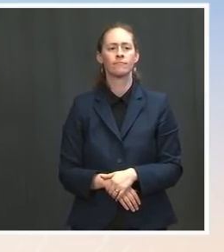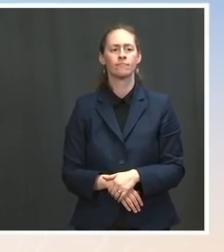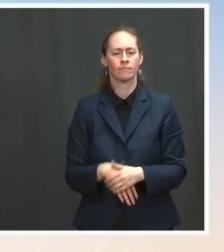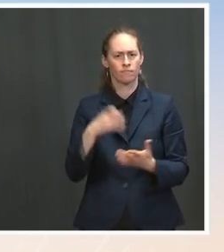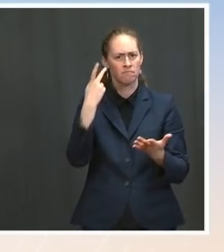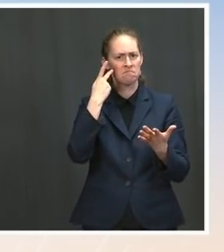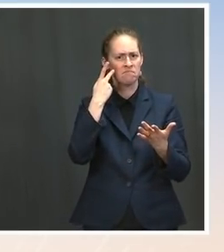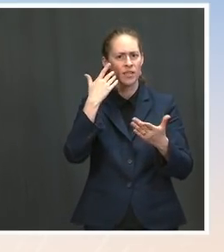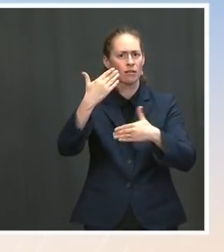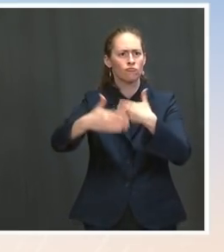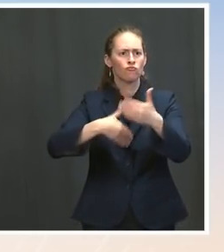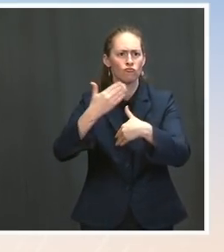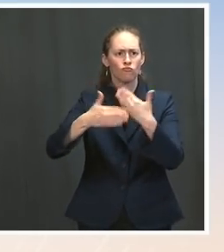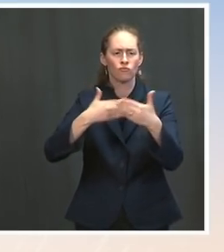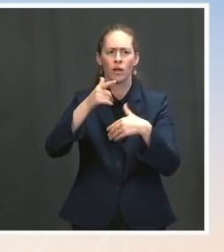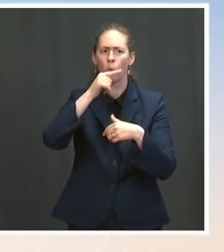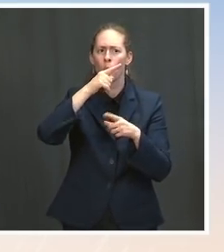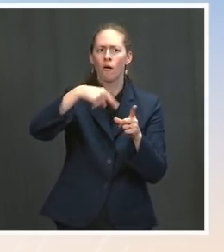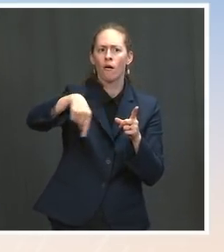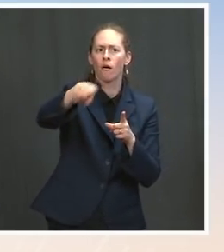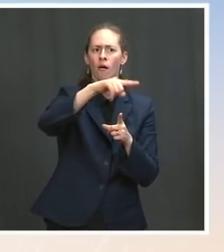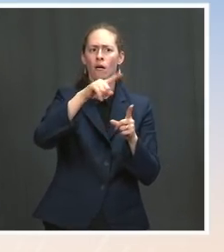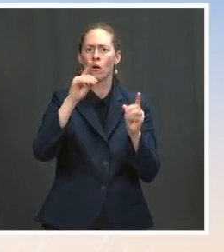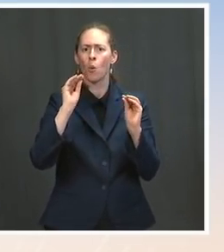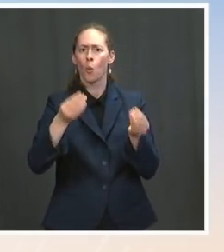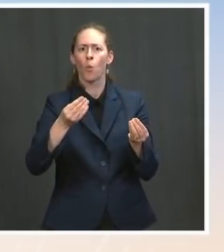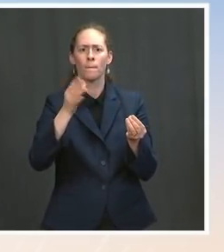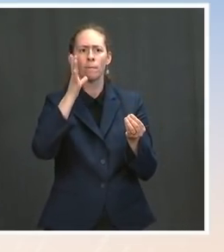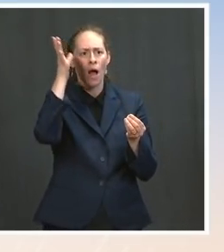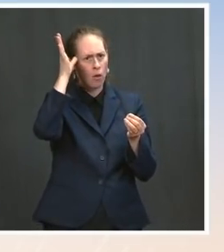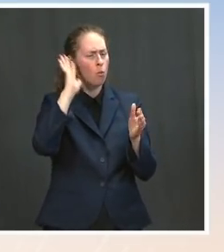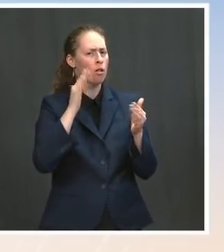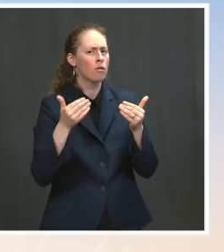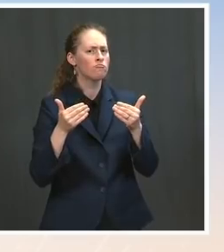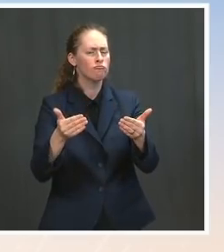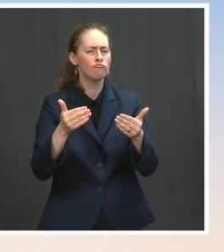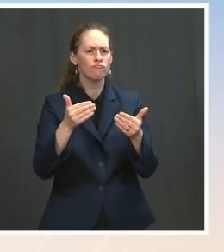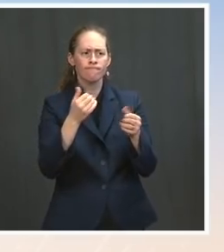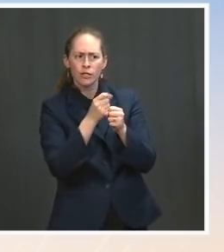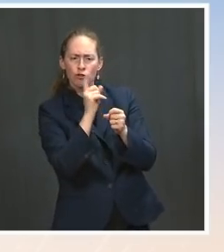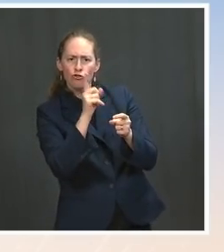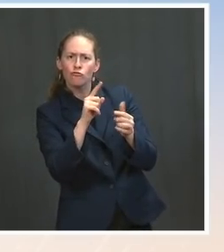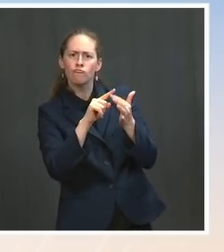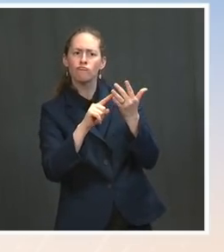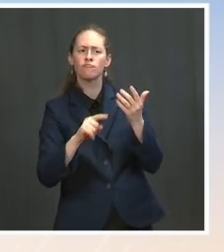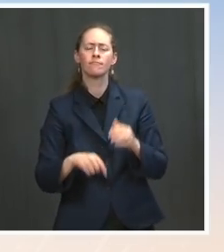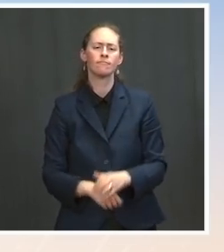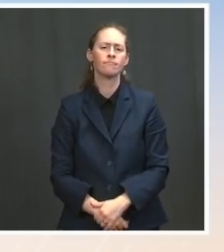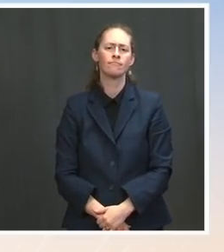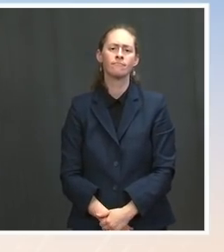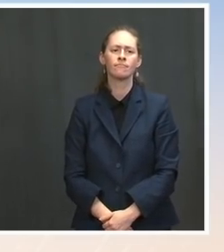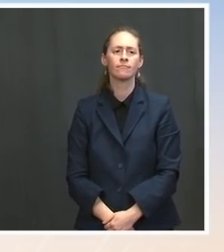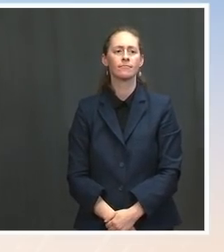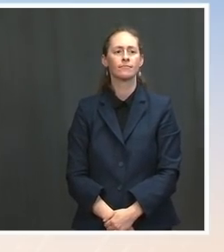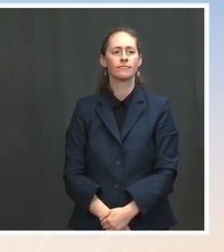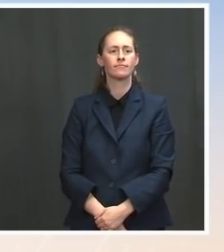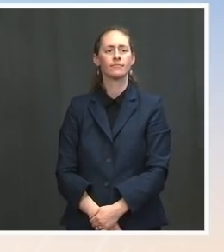current situation in Nicaragua, where the government is harassing journalists, activists, even a presidential candidate,